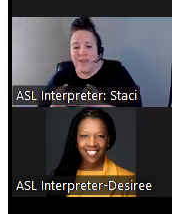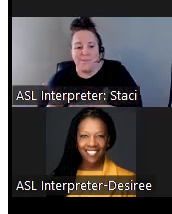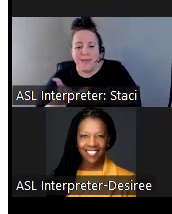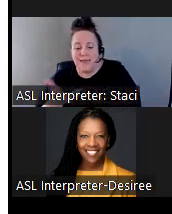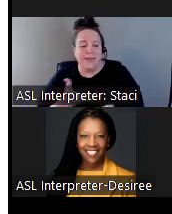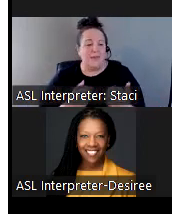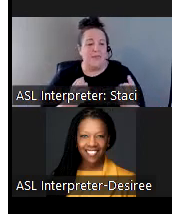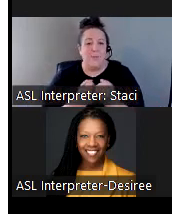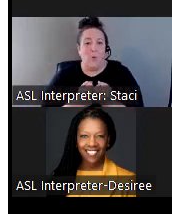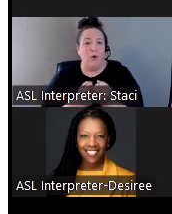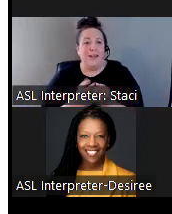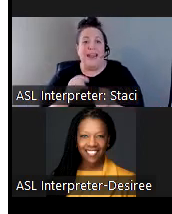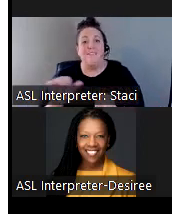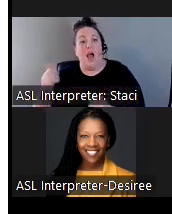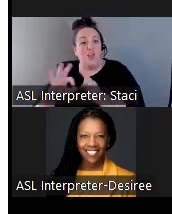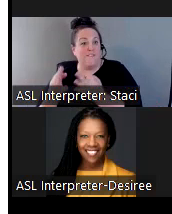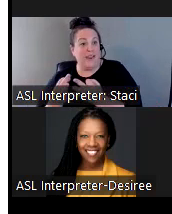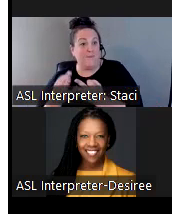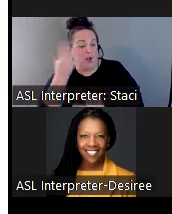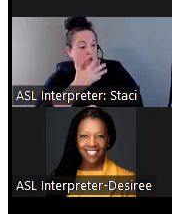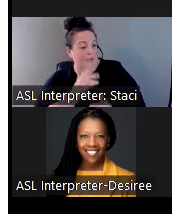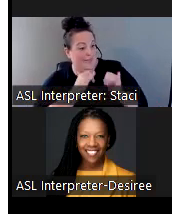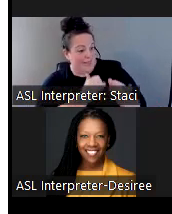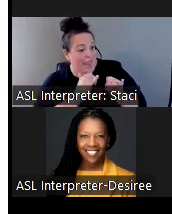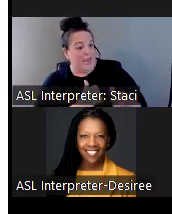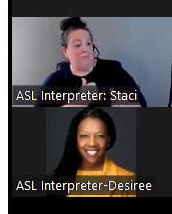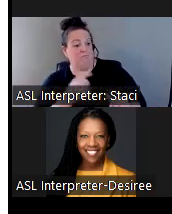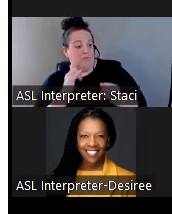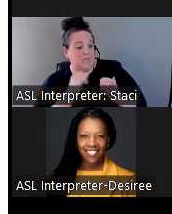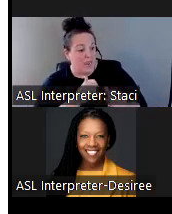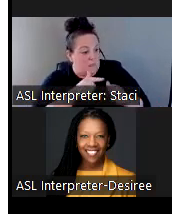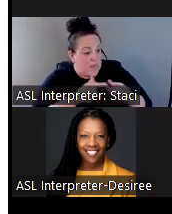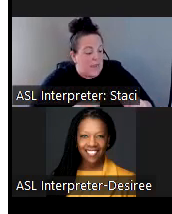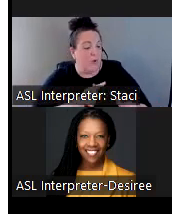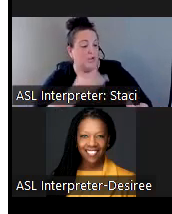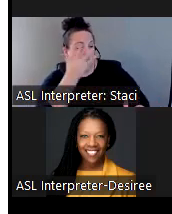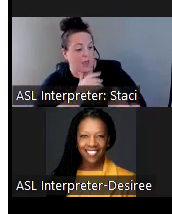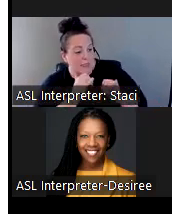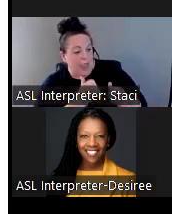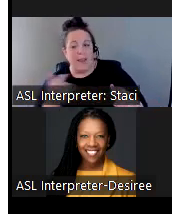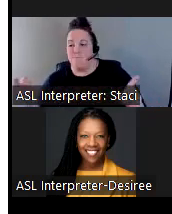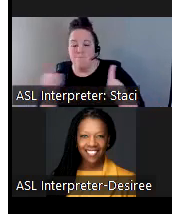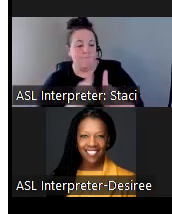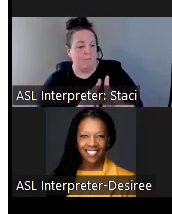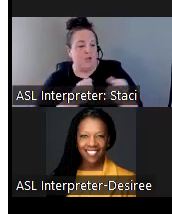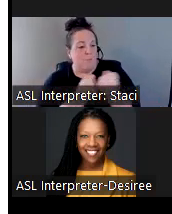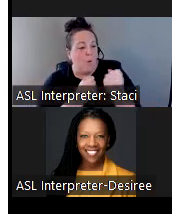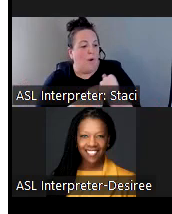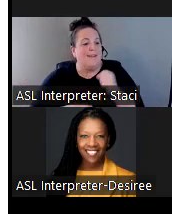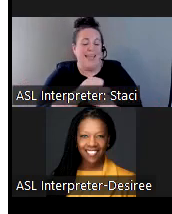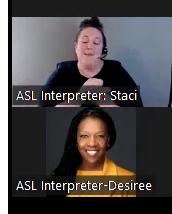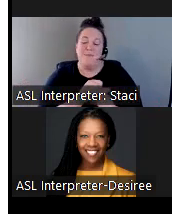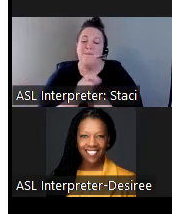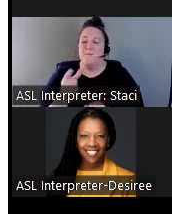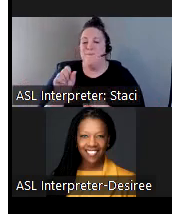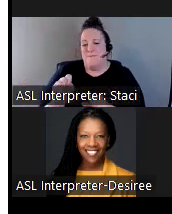family come alongside them that looks like them, that speaks their same language, and that shares their culture may be able